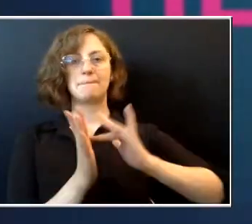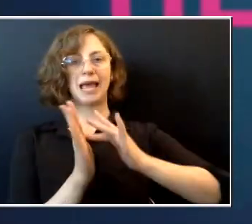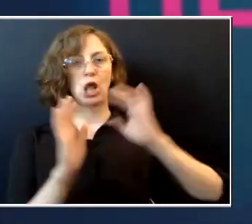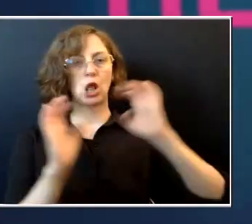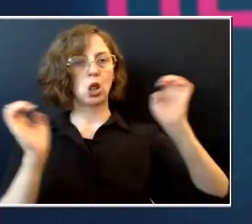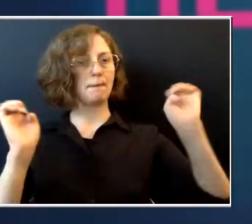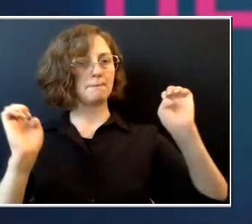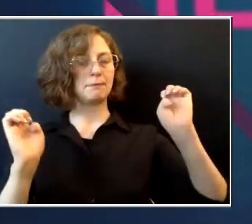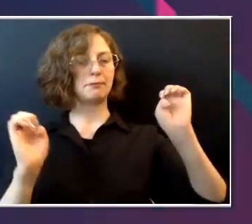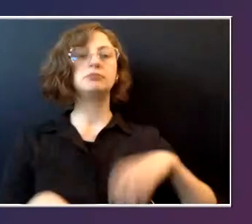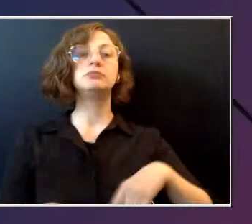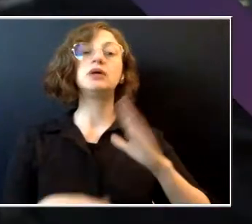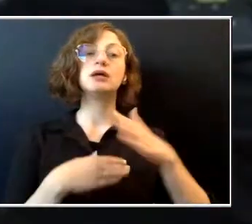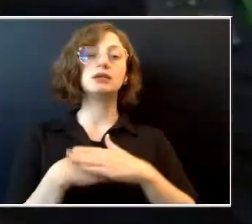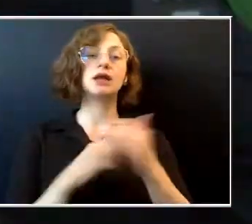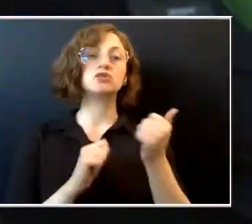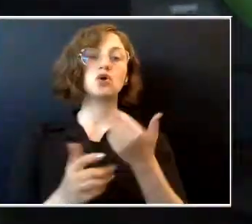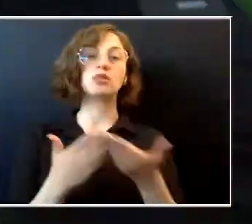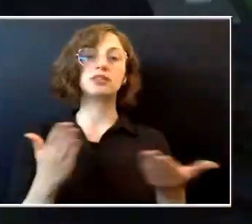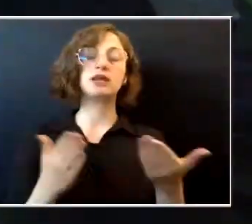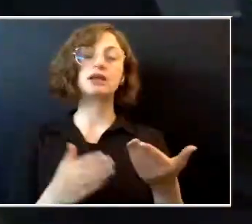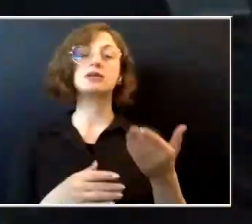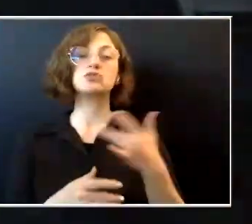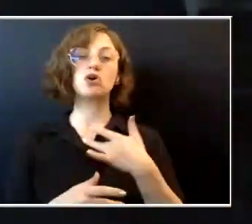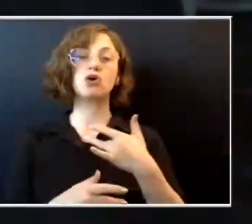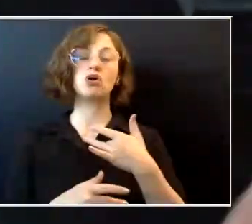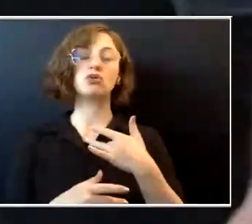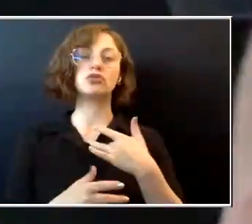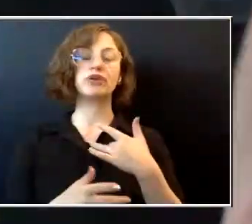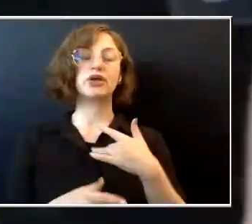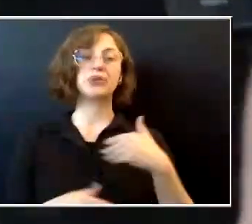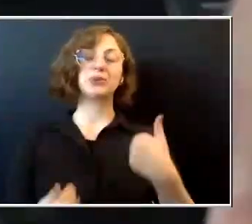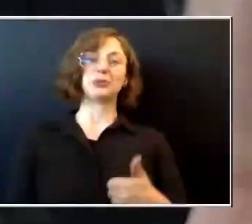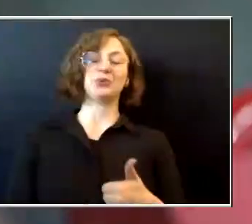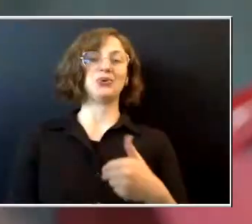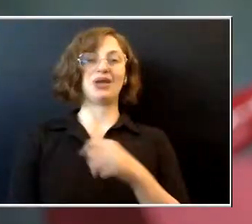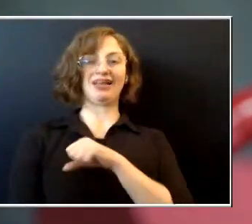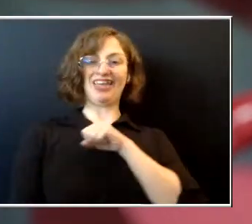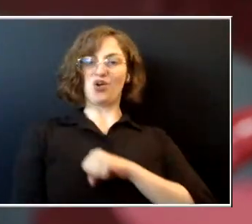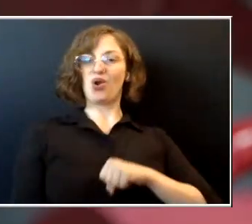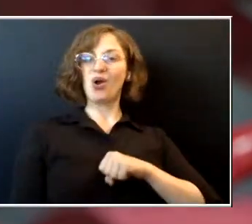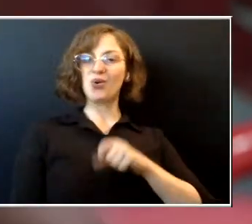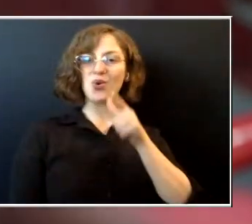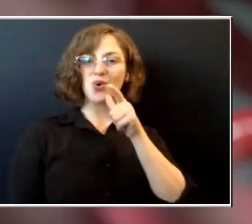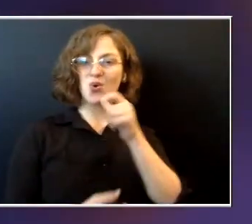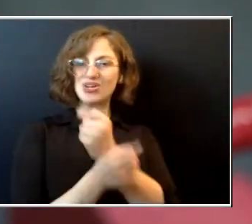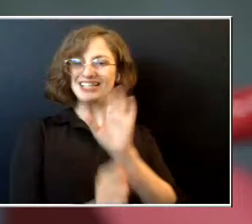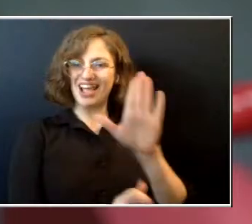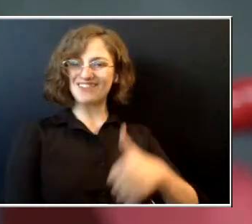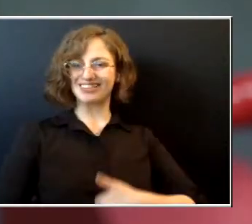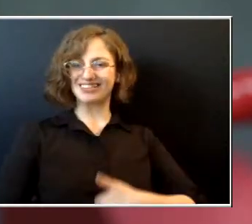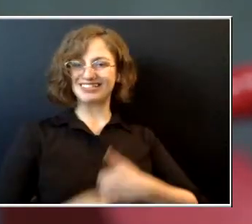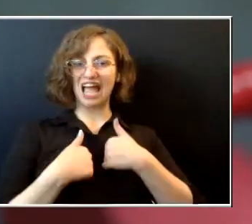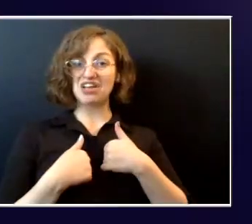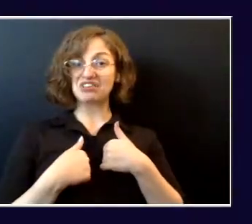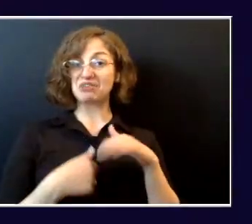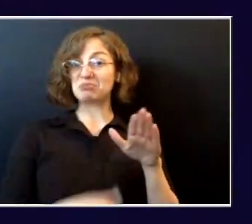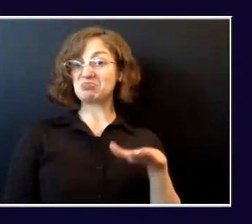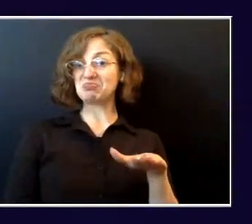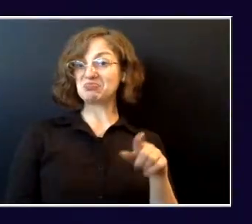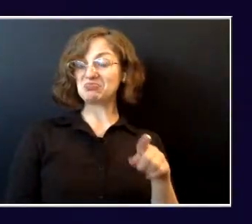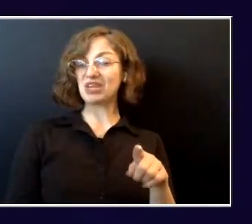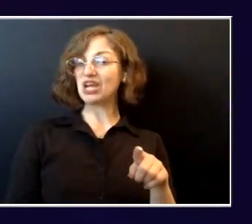Cid. On the next All Things Heart, the unlikely hero he credits for saving his life. Here's a hint. She is much too small